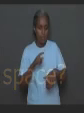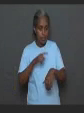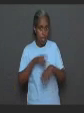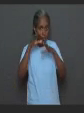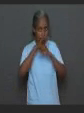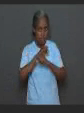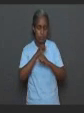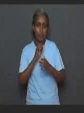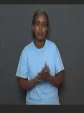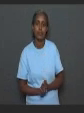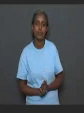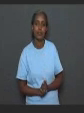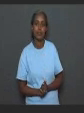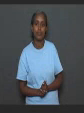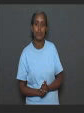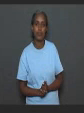Time's up.